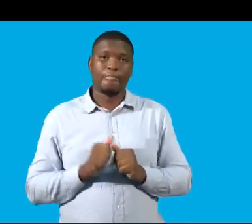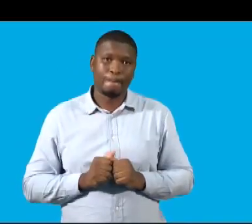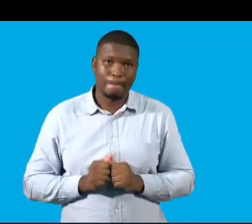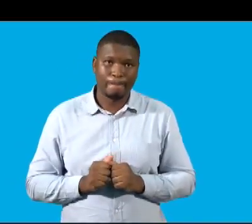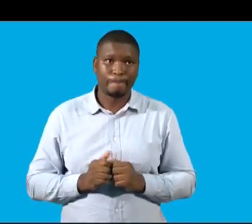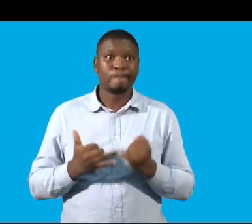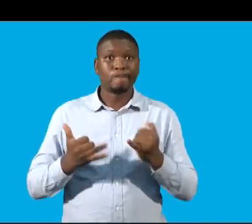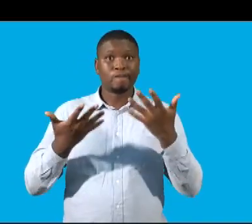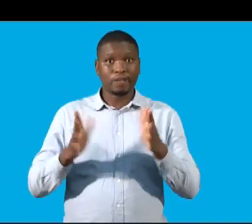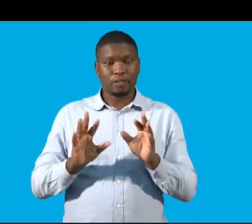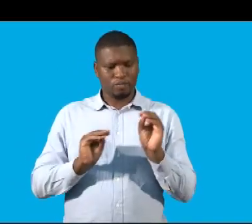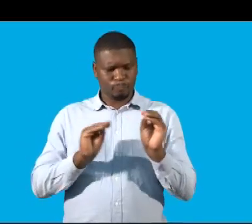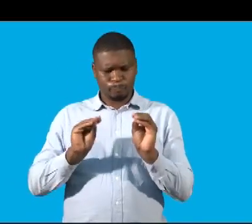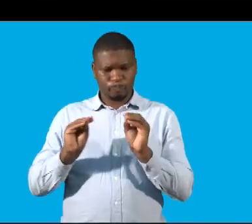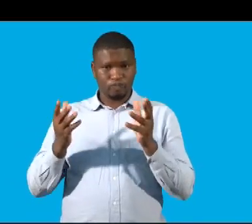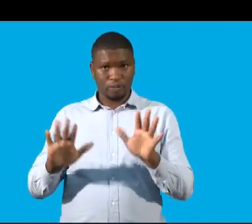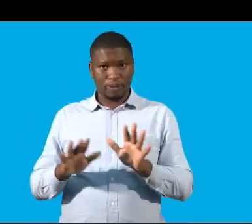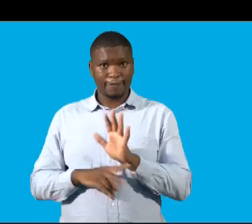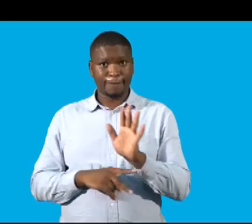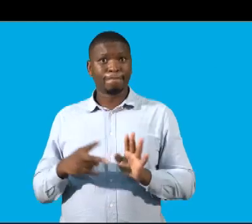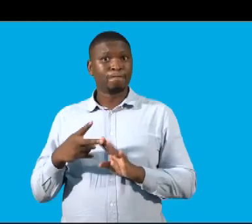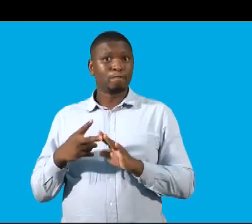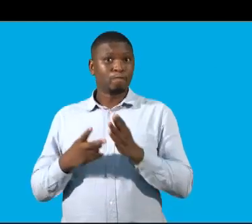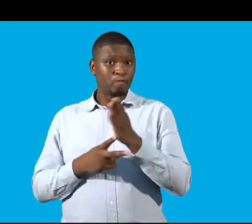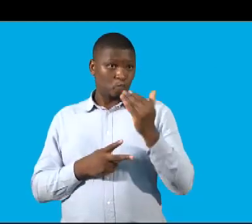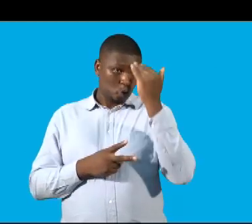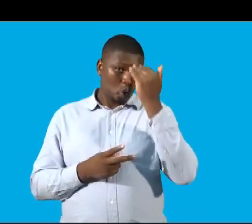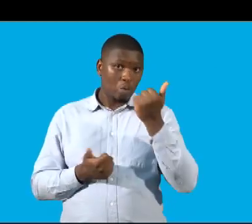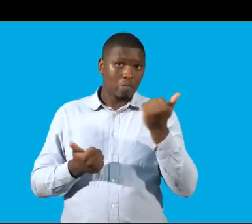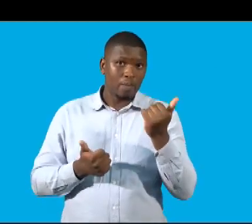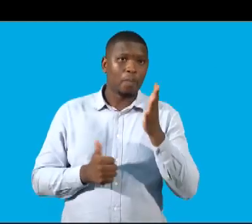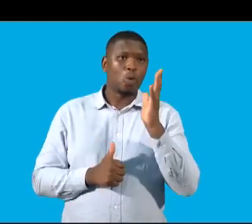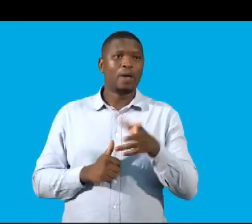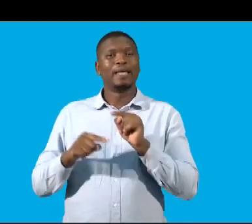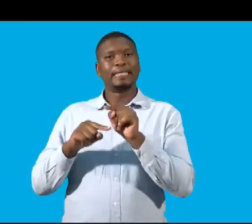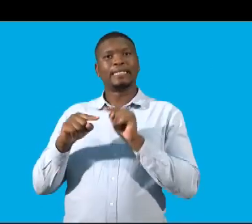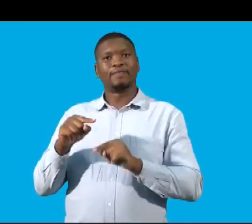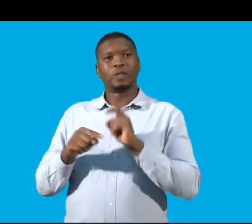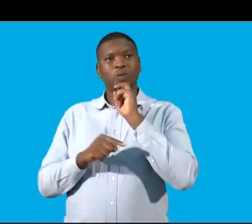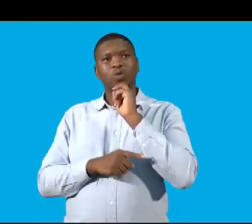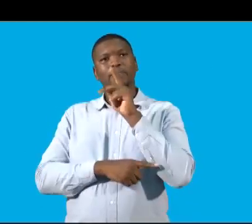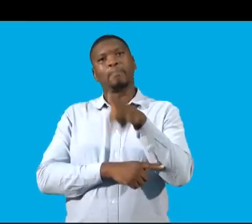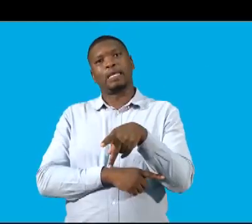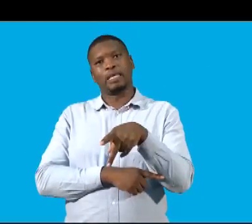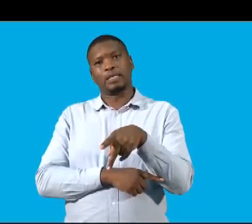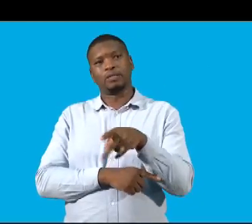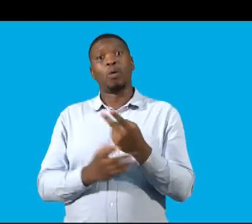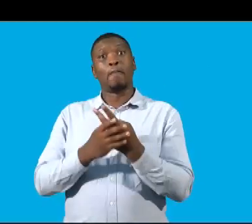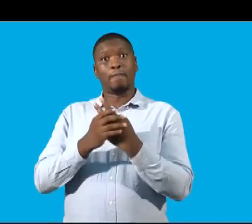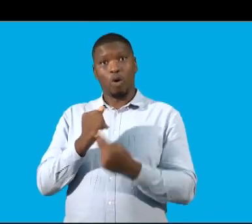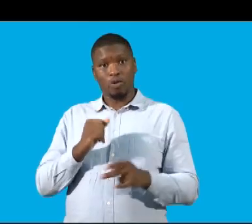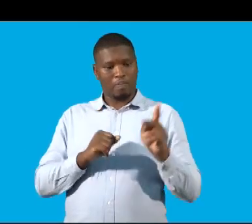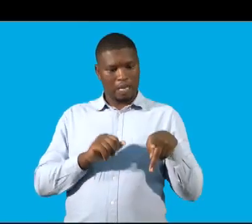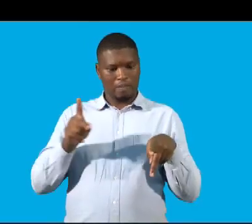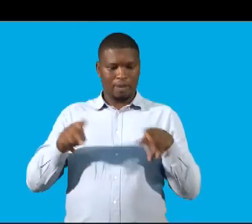exponent of n. So now that we've substituted that, well, firstly, we know that we are going to divide by P. So